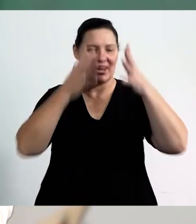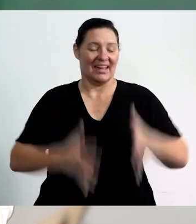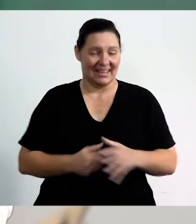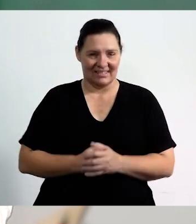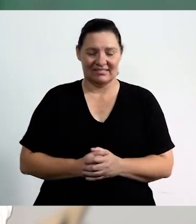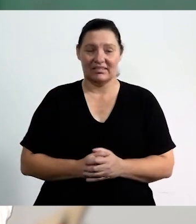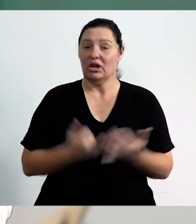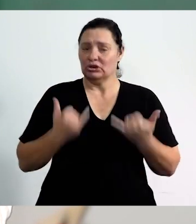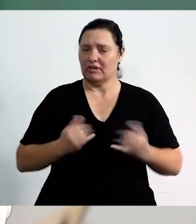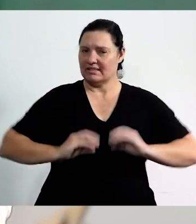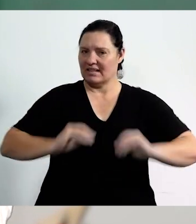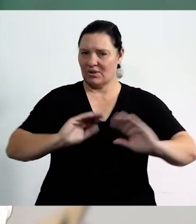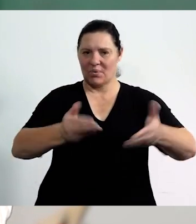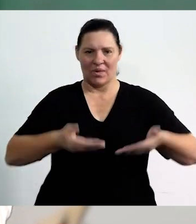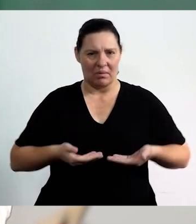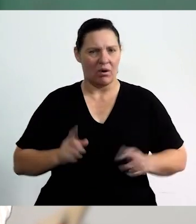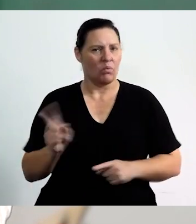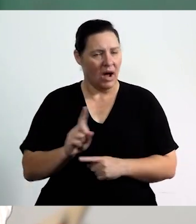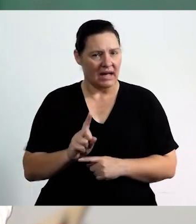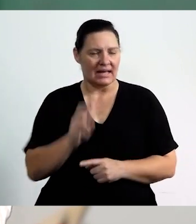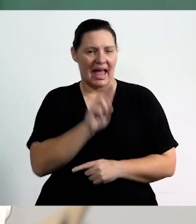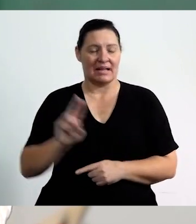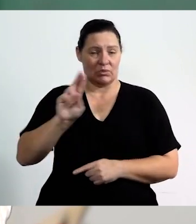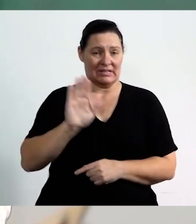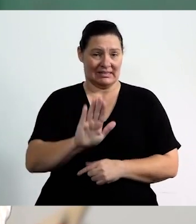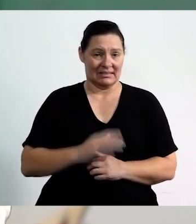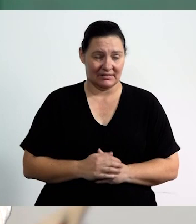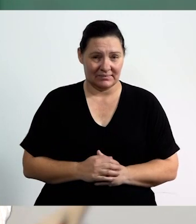Hello learners, and welcome to today's lesson on exponents.